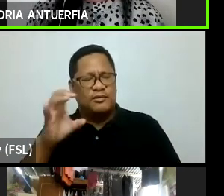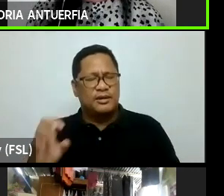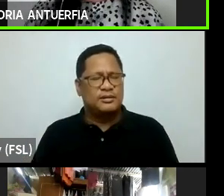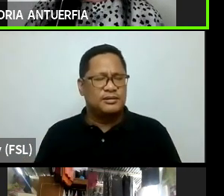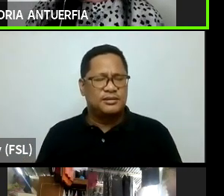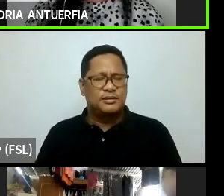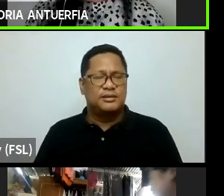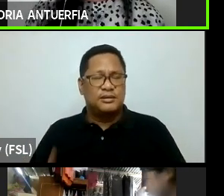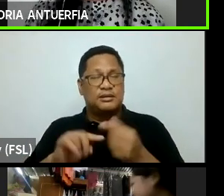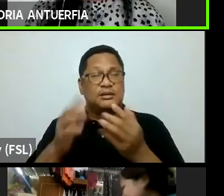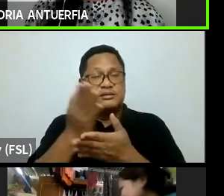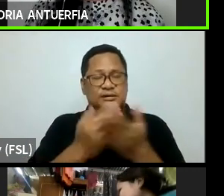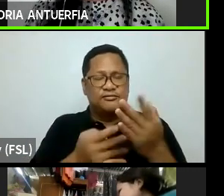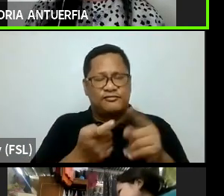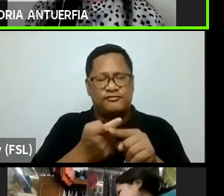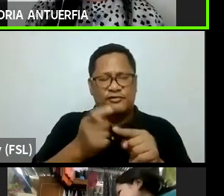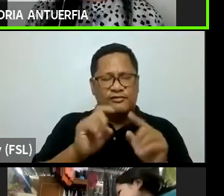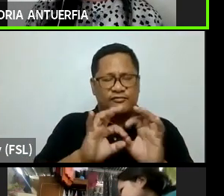sa family.